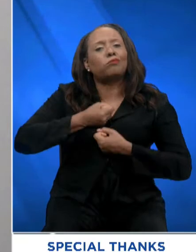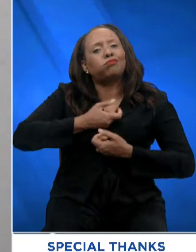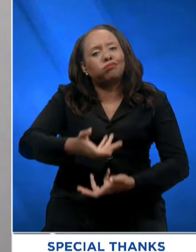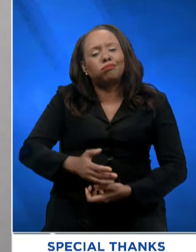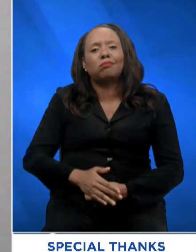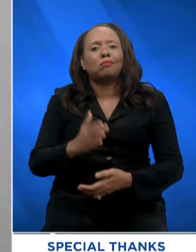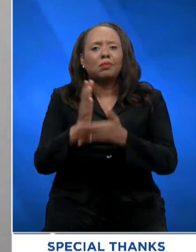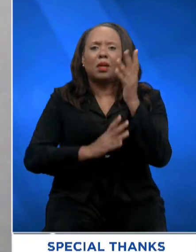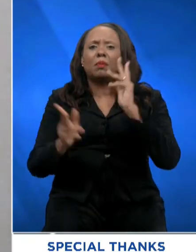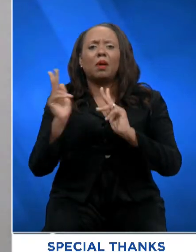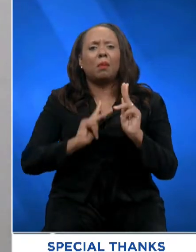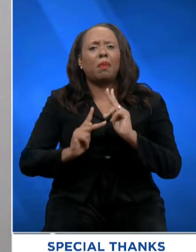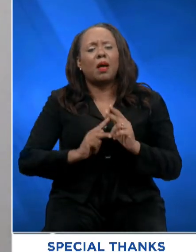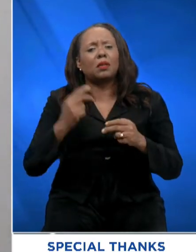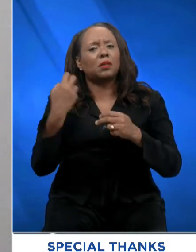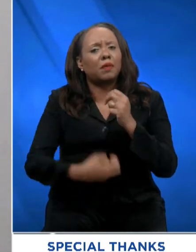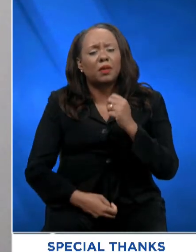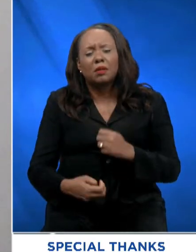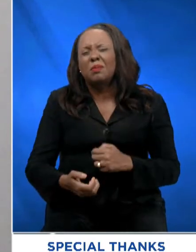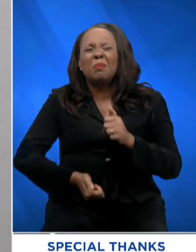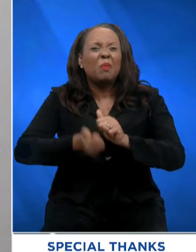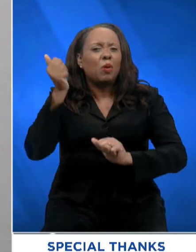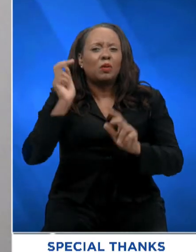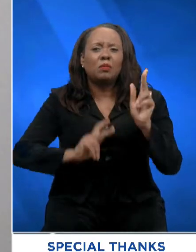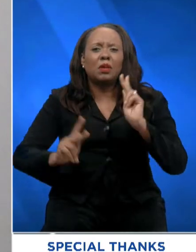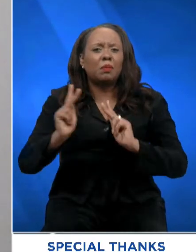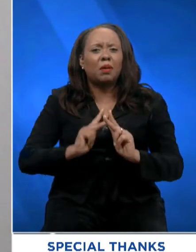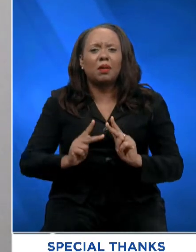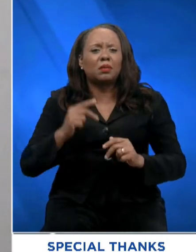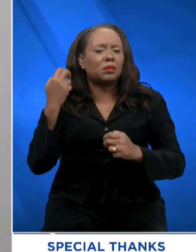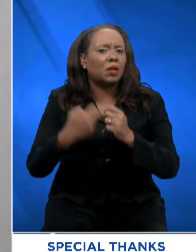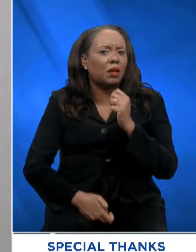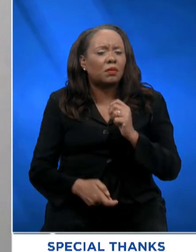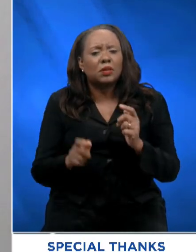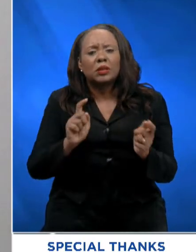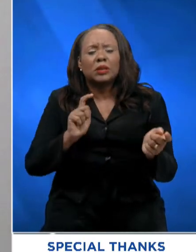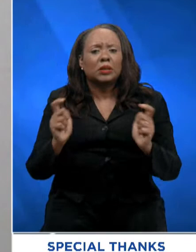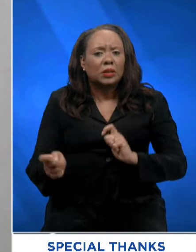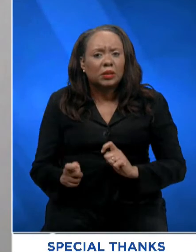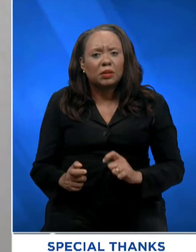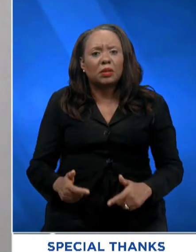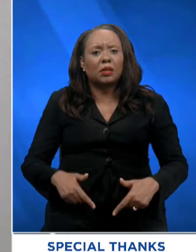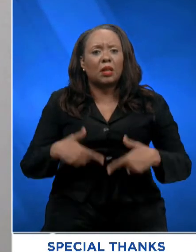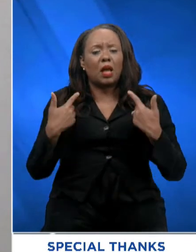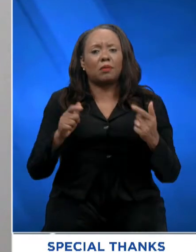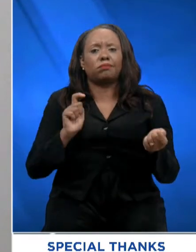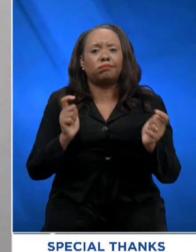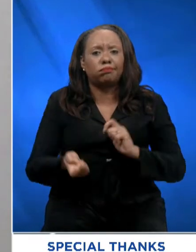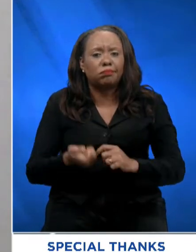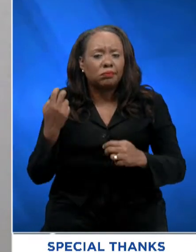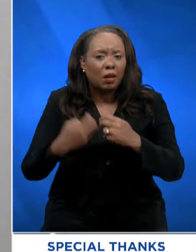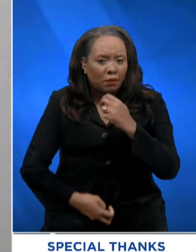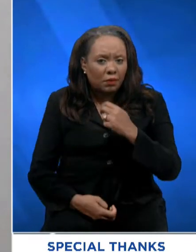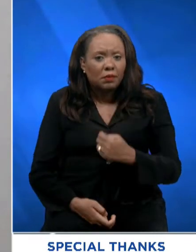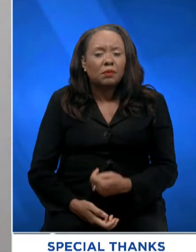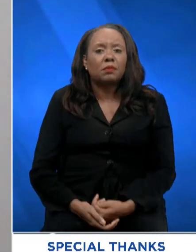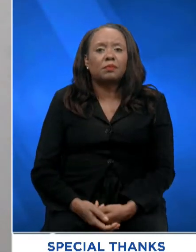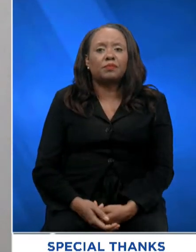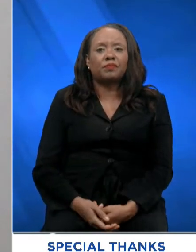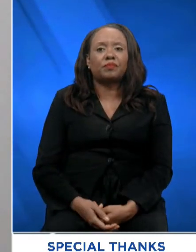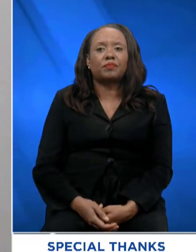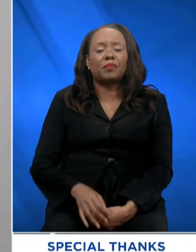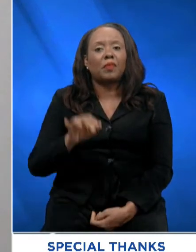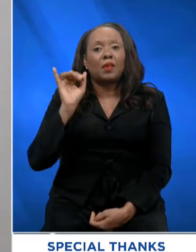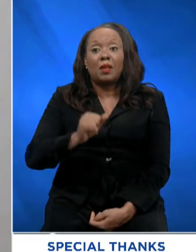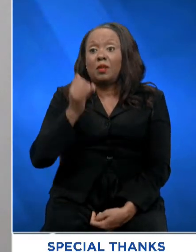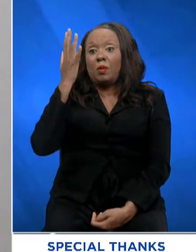some persons, and the majority of persons, to adjust. And this is where education at the beginning, from the time the